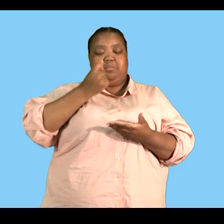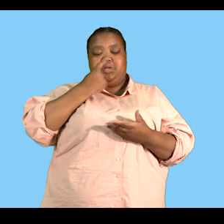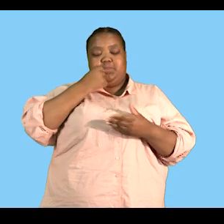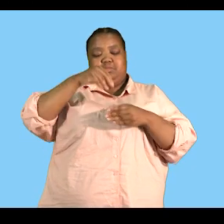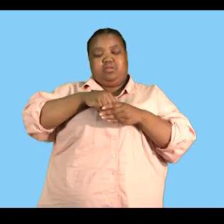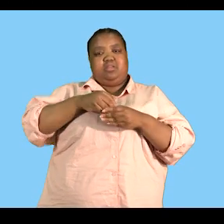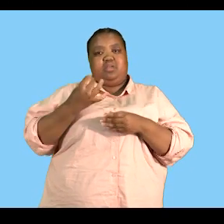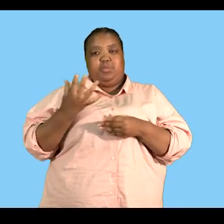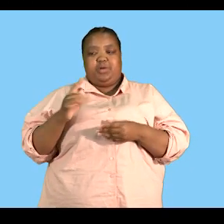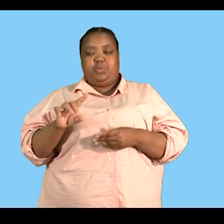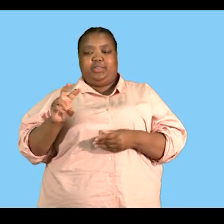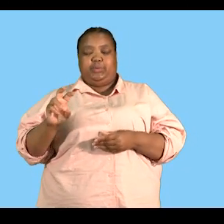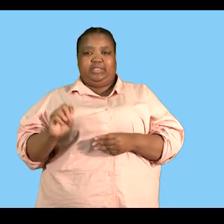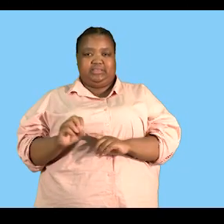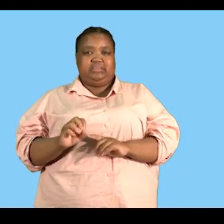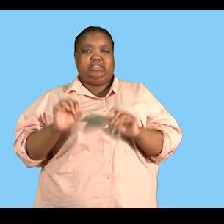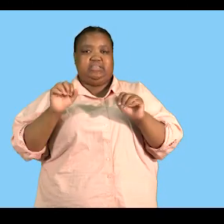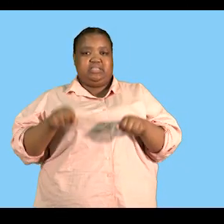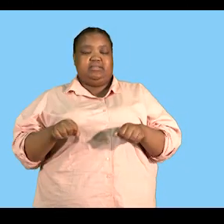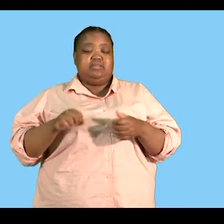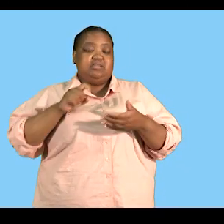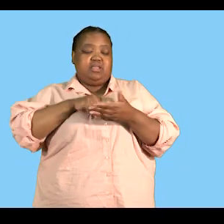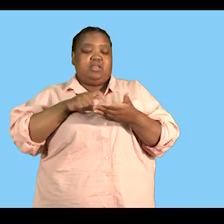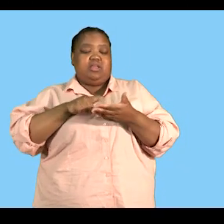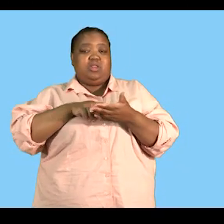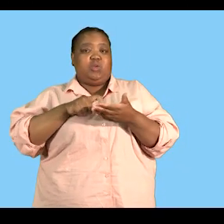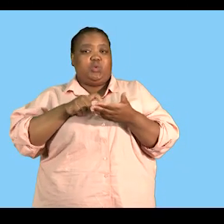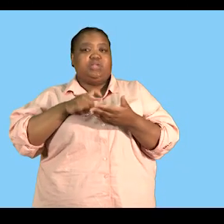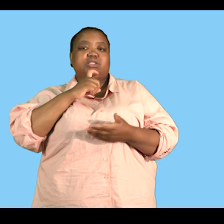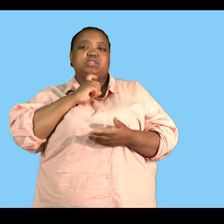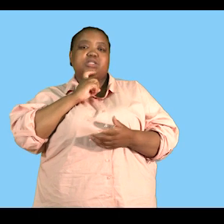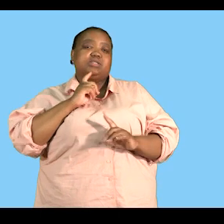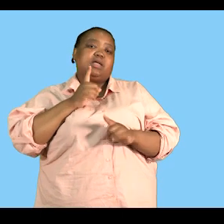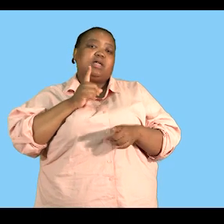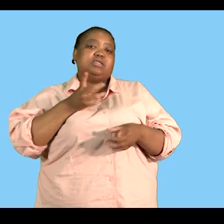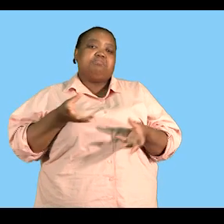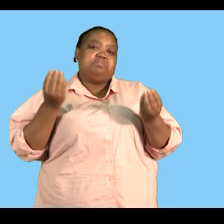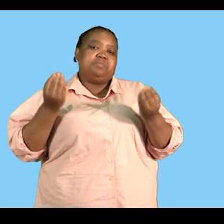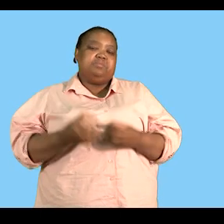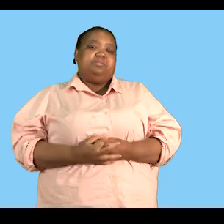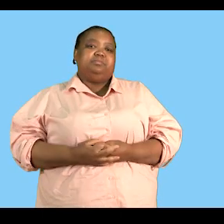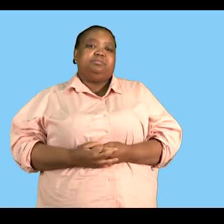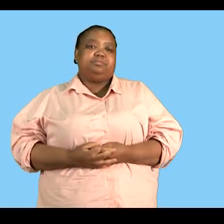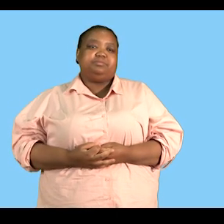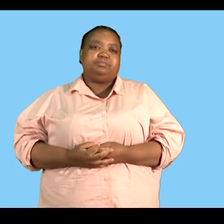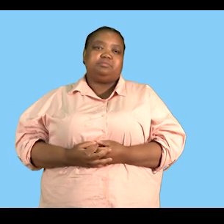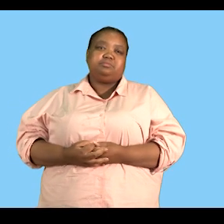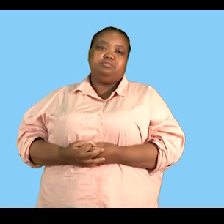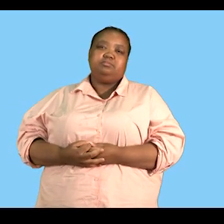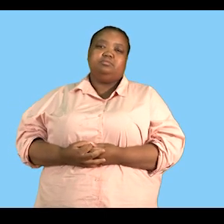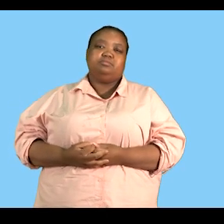in the bottle, 120, and then by using your calculator, you will get the answer.